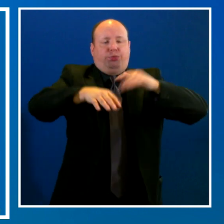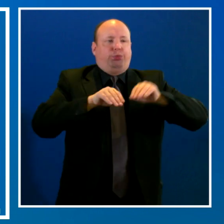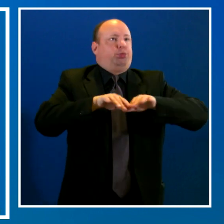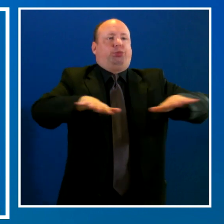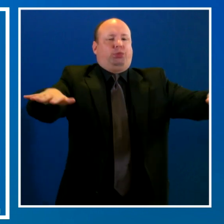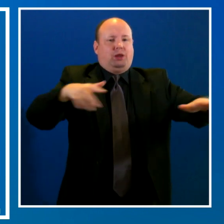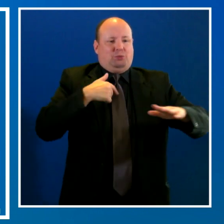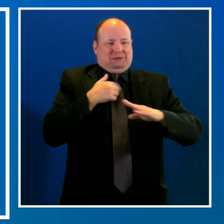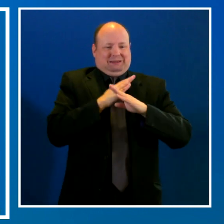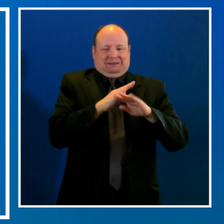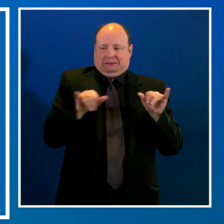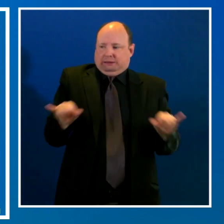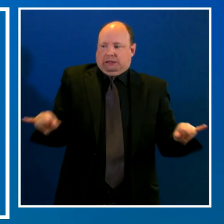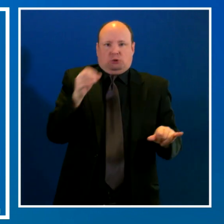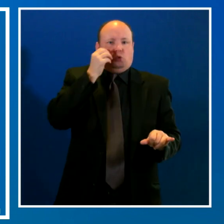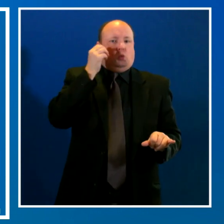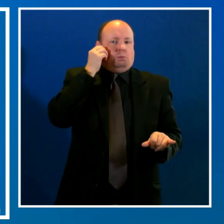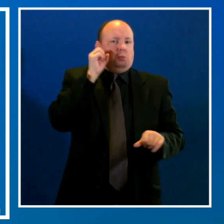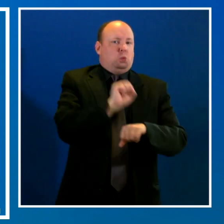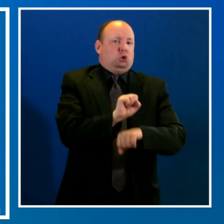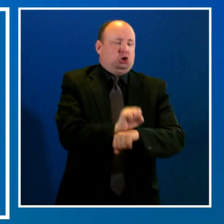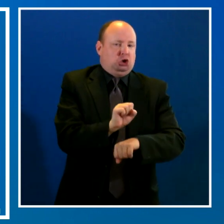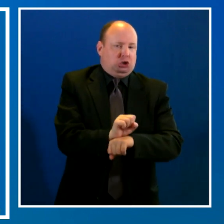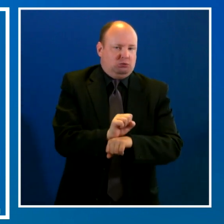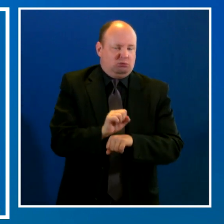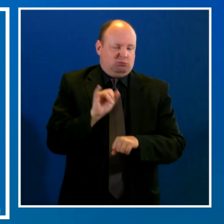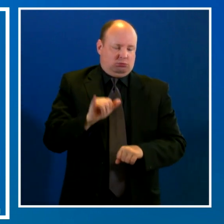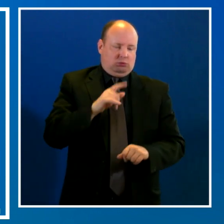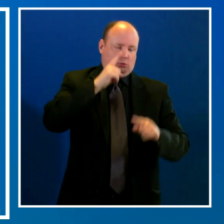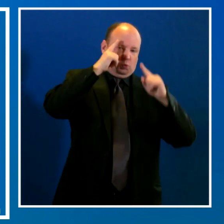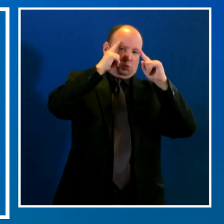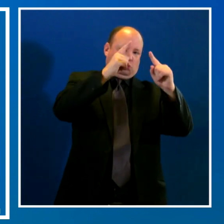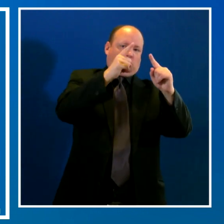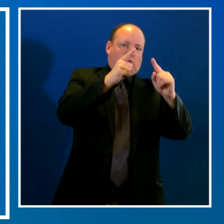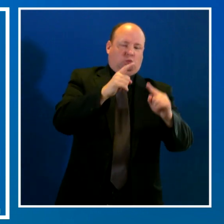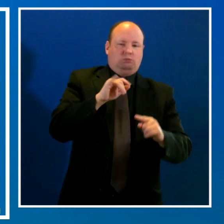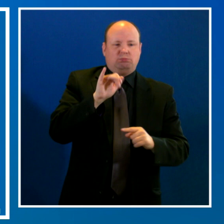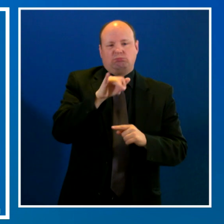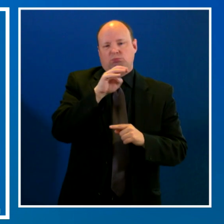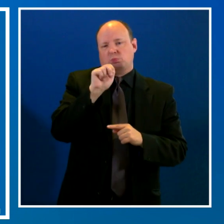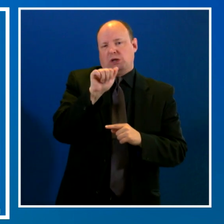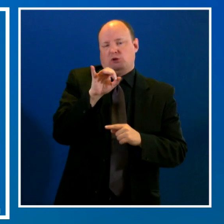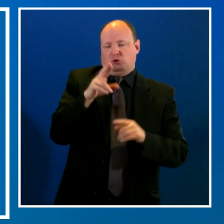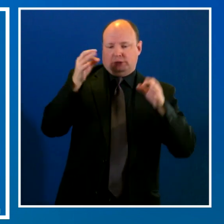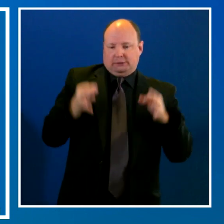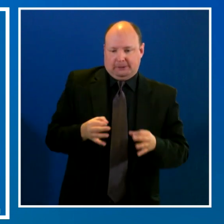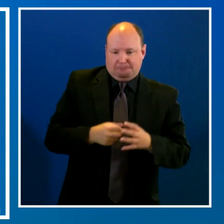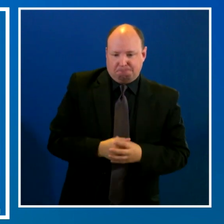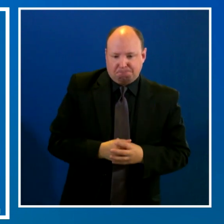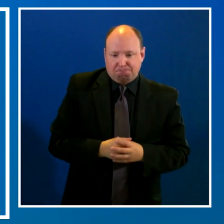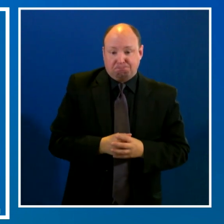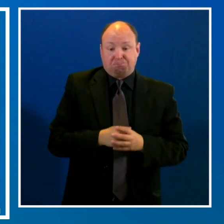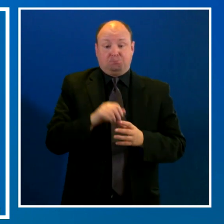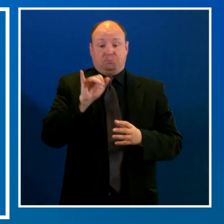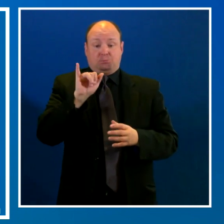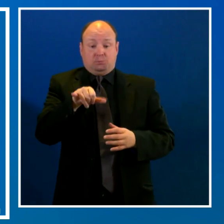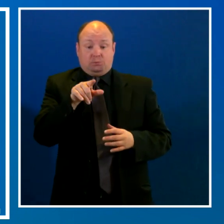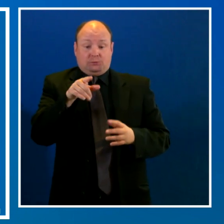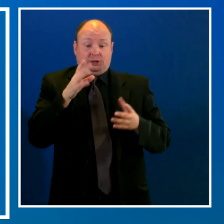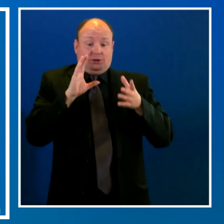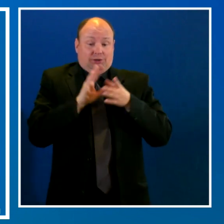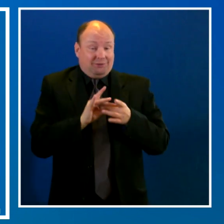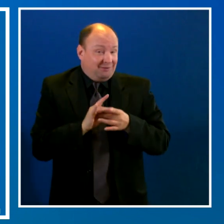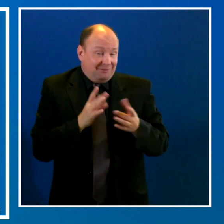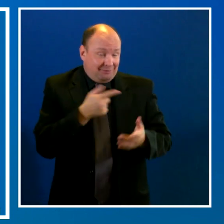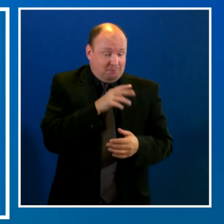remain at a very high risk of infection. That said, this graphic shows the number of